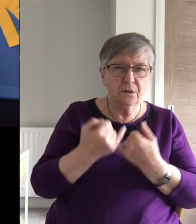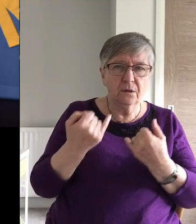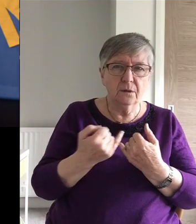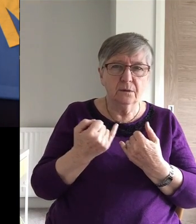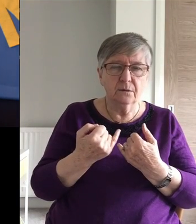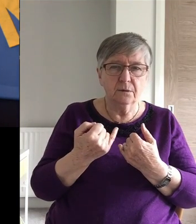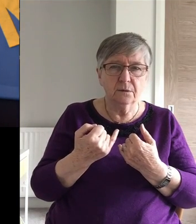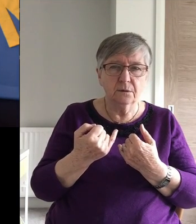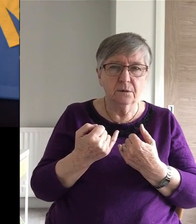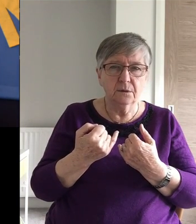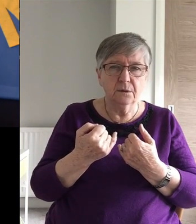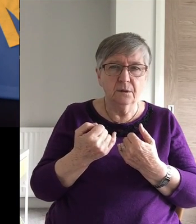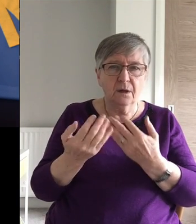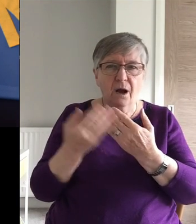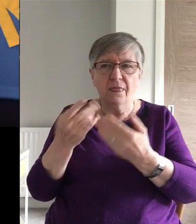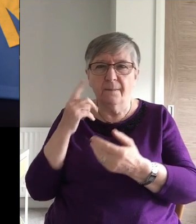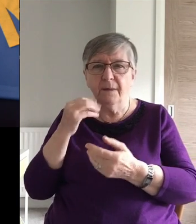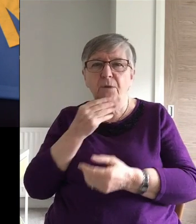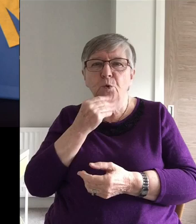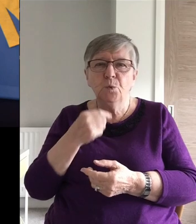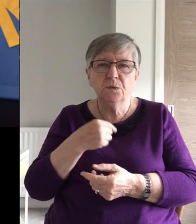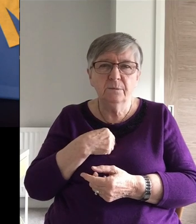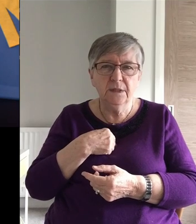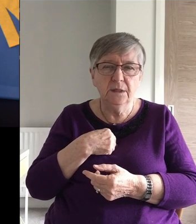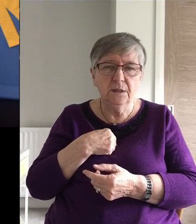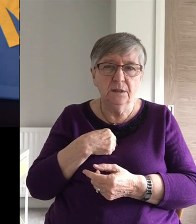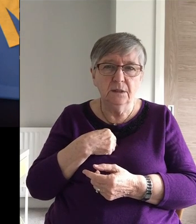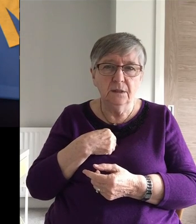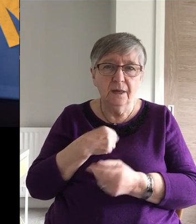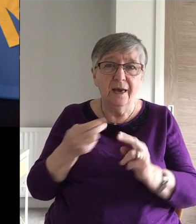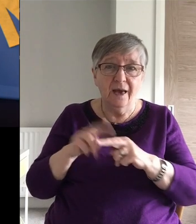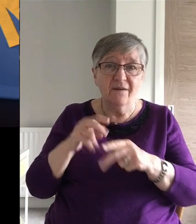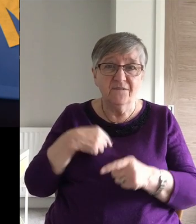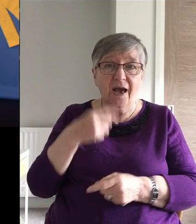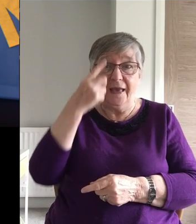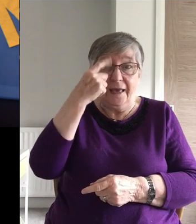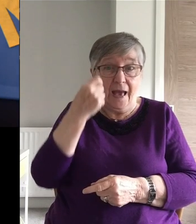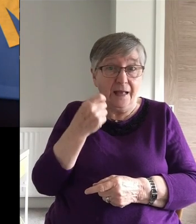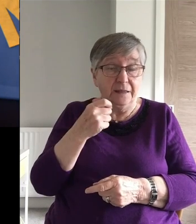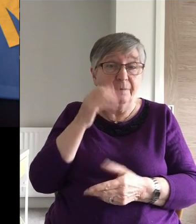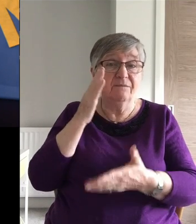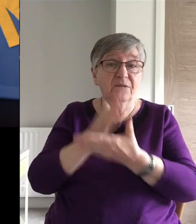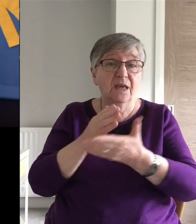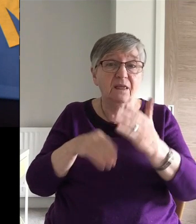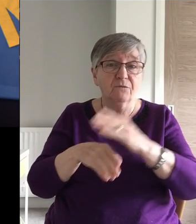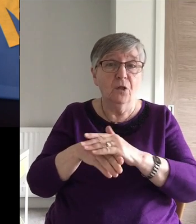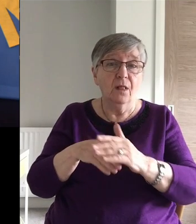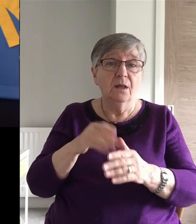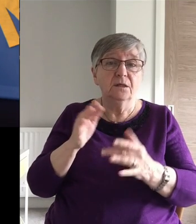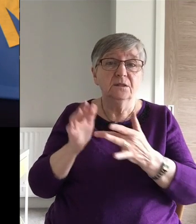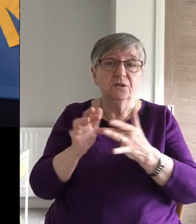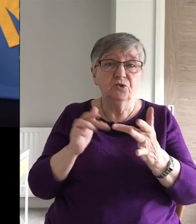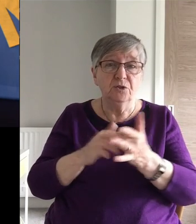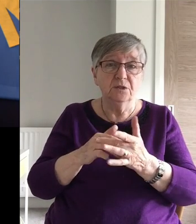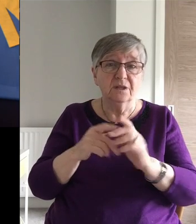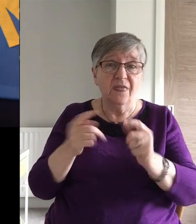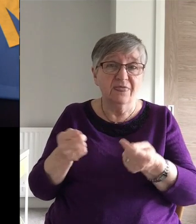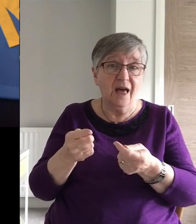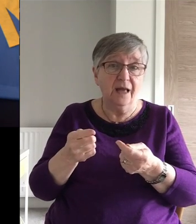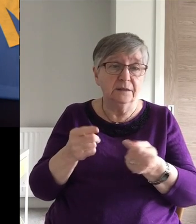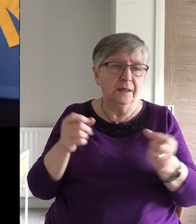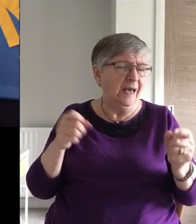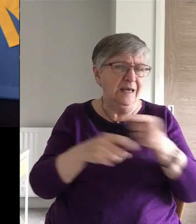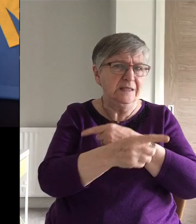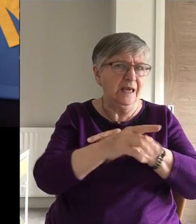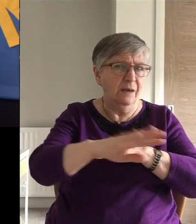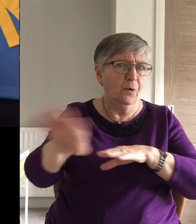be taken advantage of in order to be faithful to Jesus. I would rather that than escape all of